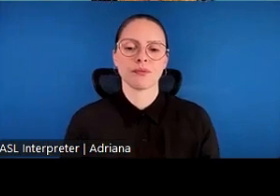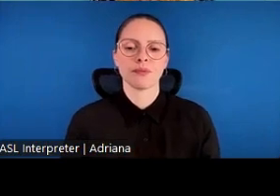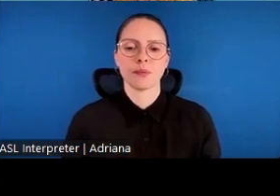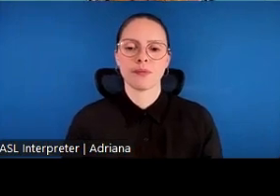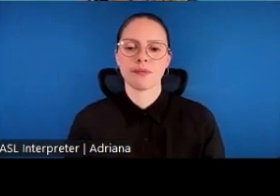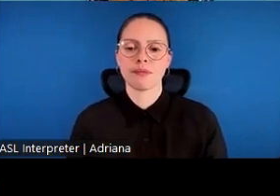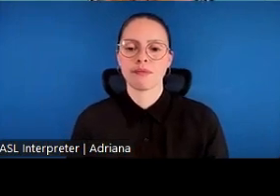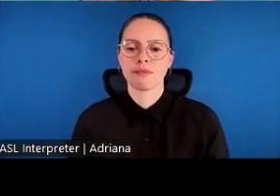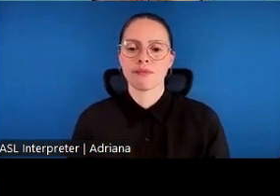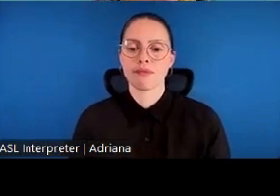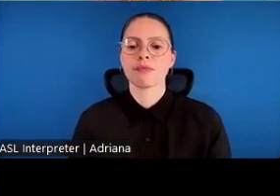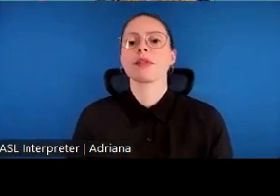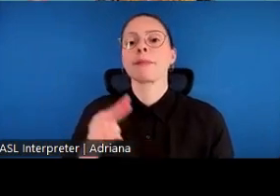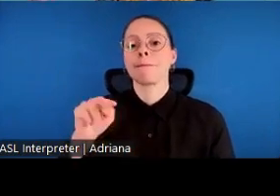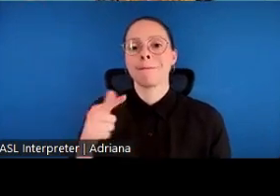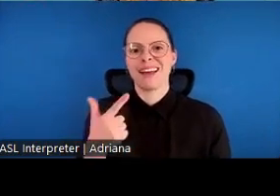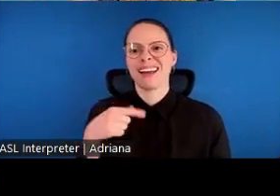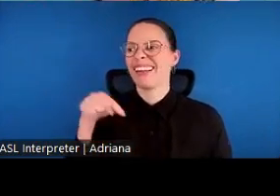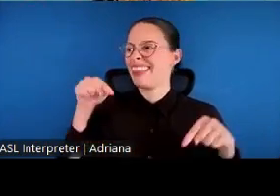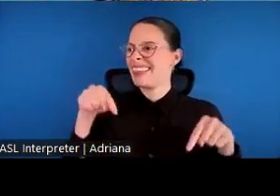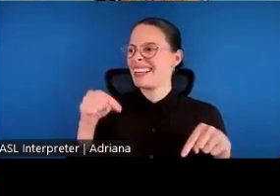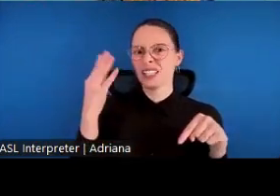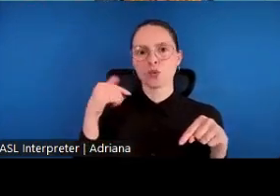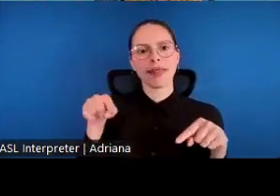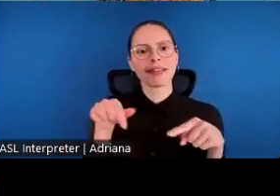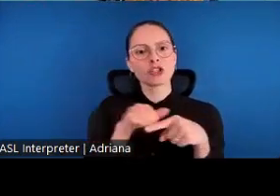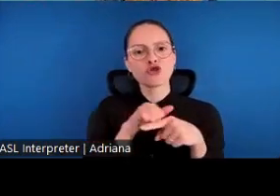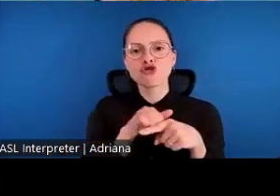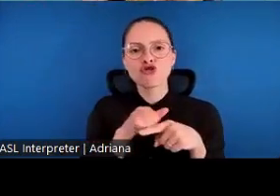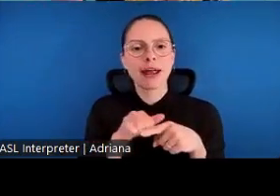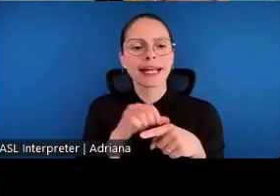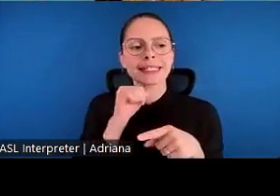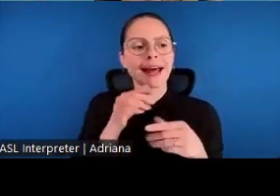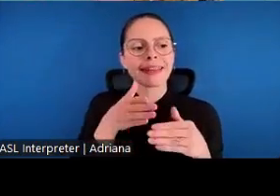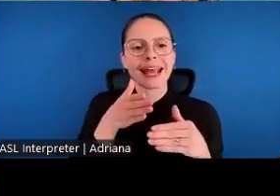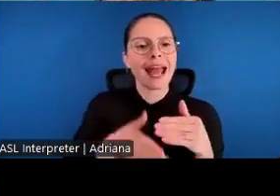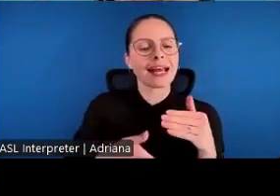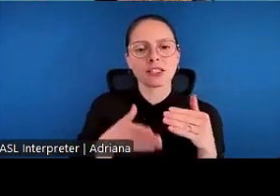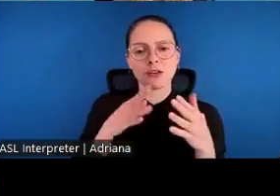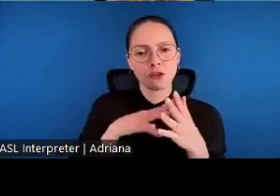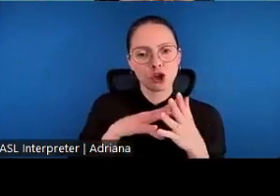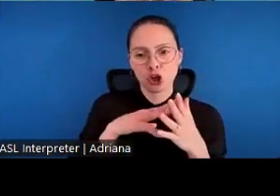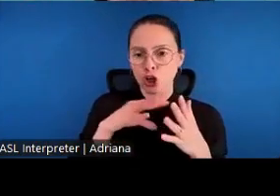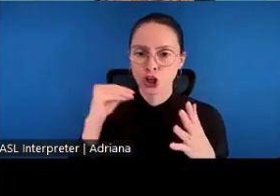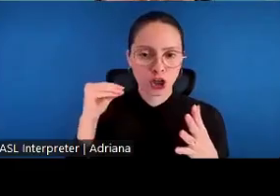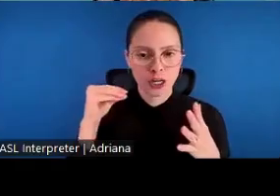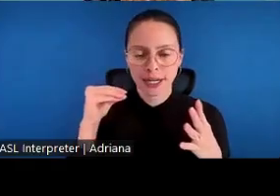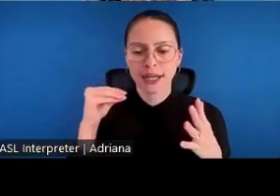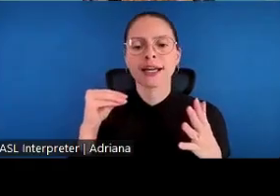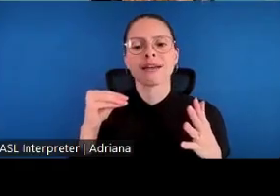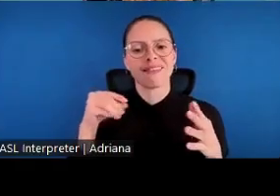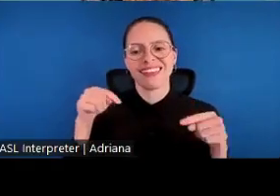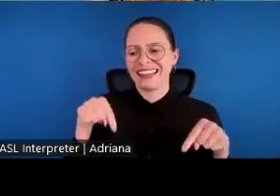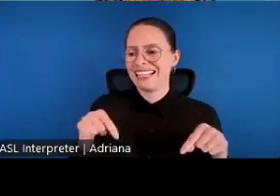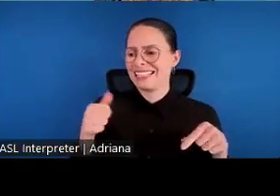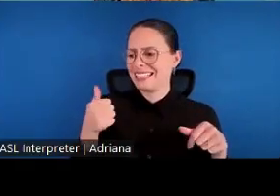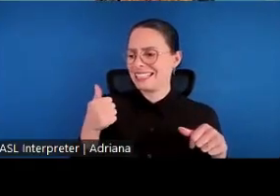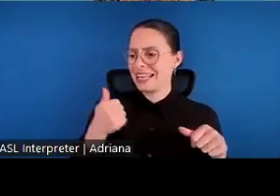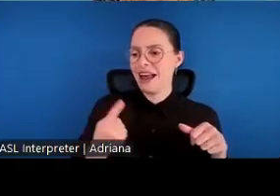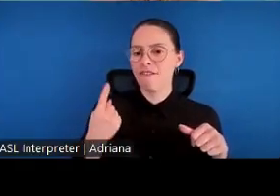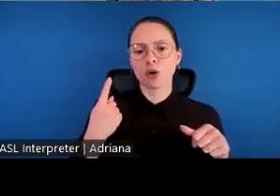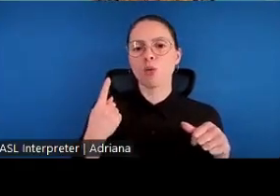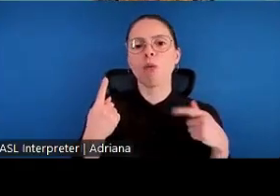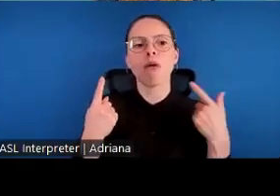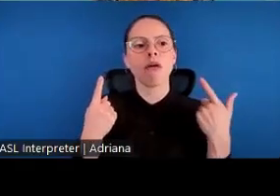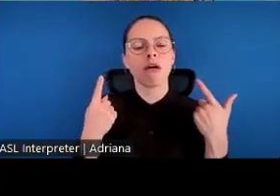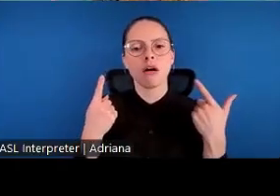this is why, like, this training is not the end of your learning curve, right? This is everyone exactly. putting your toe in